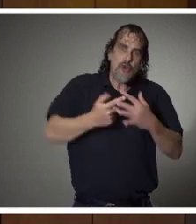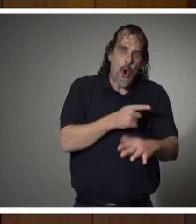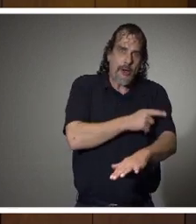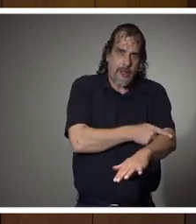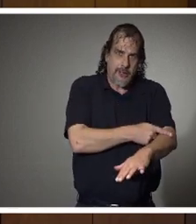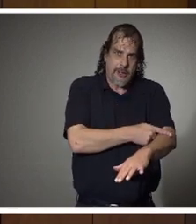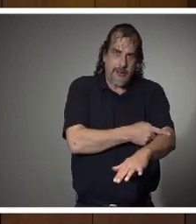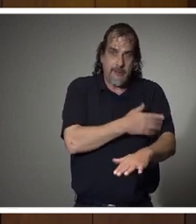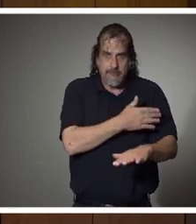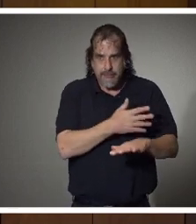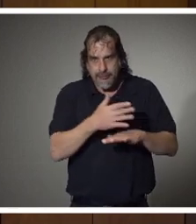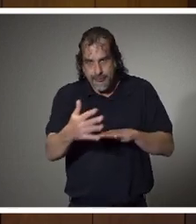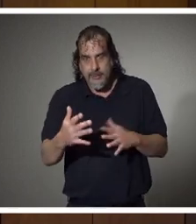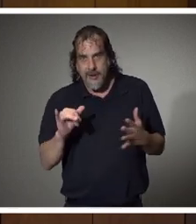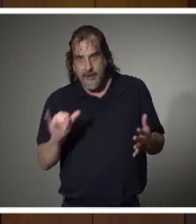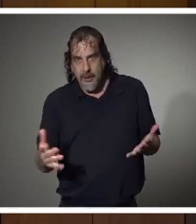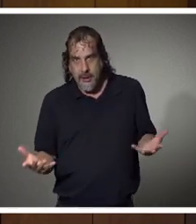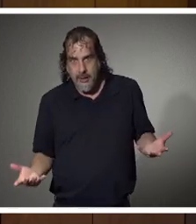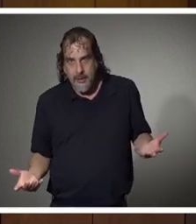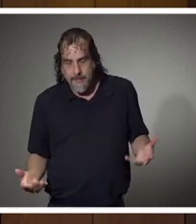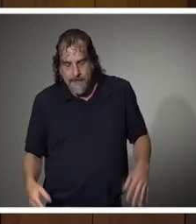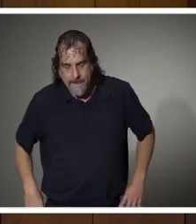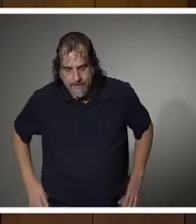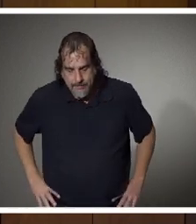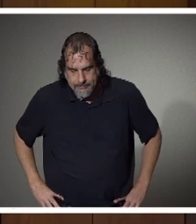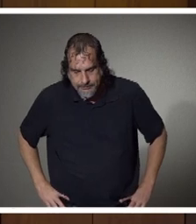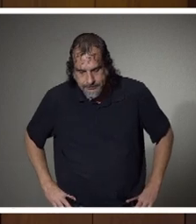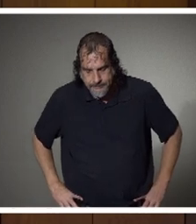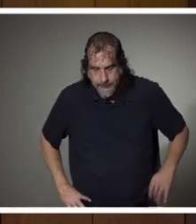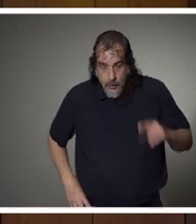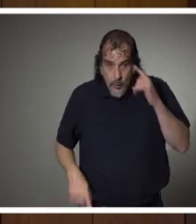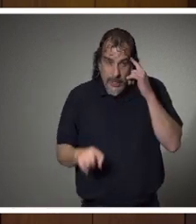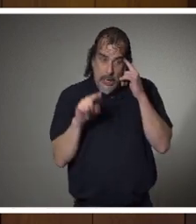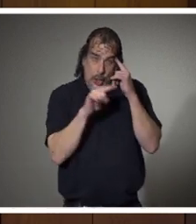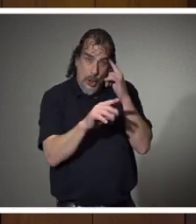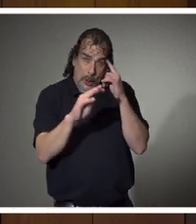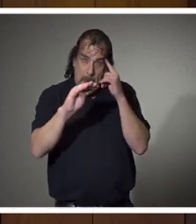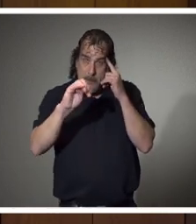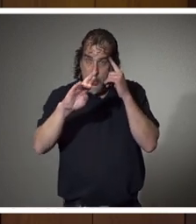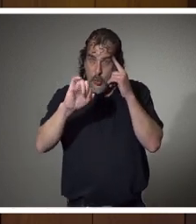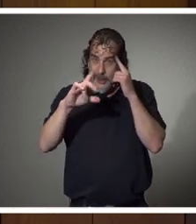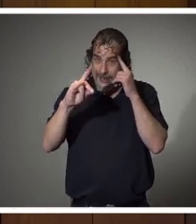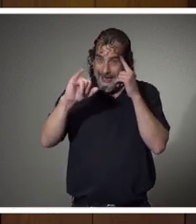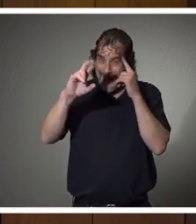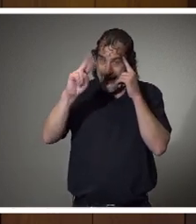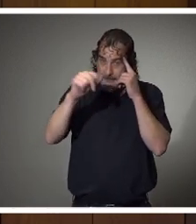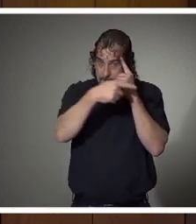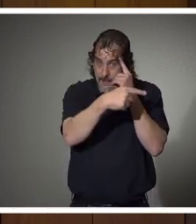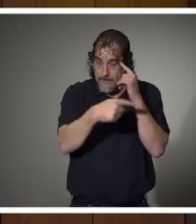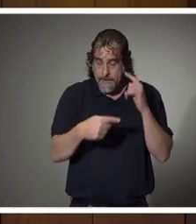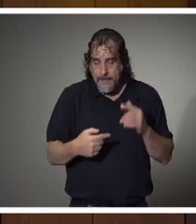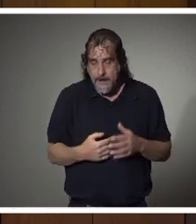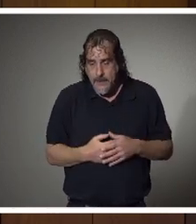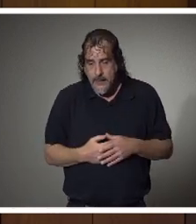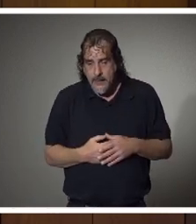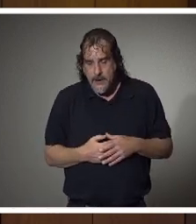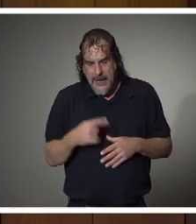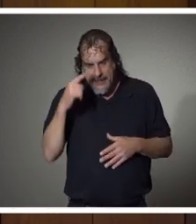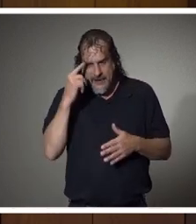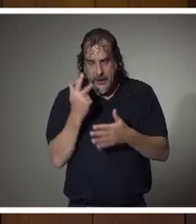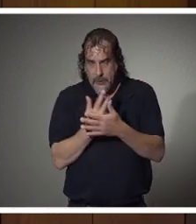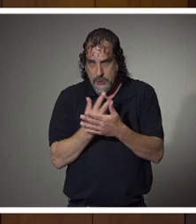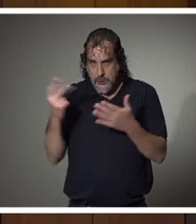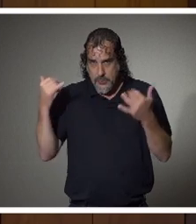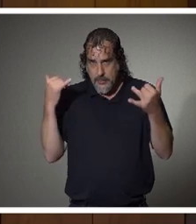started moving around more rapidly. And so when you look at Lauderdale County, you'll recall that it was, I think it was 3 weeks ago now, that